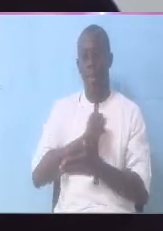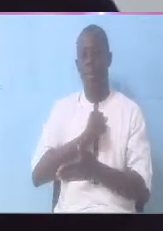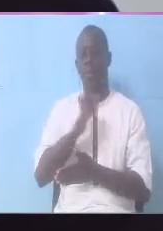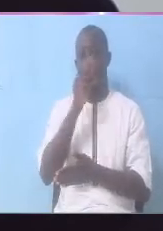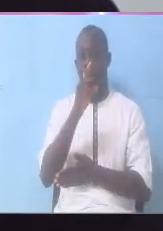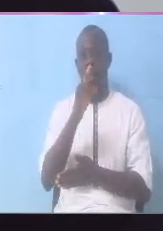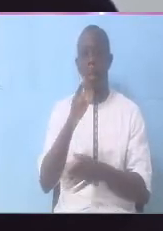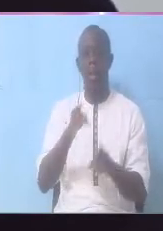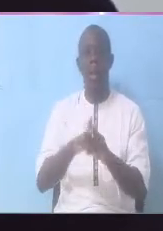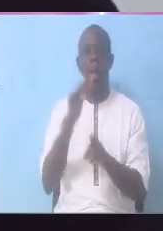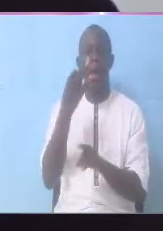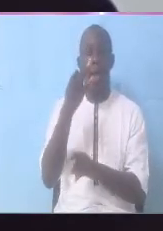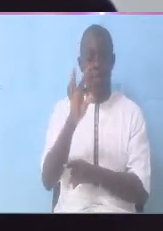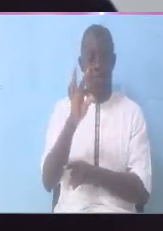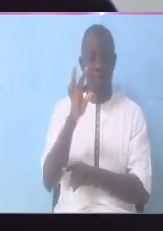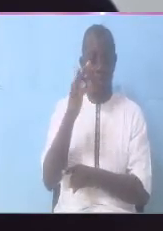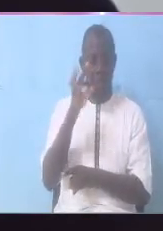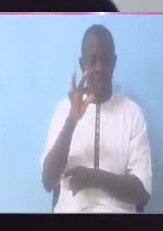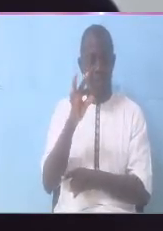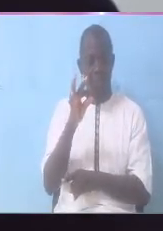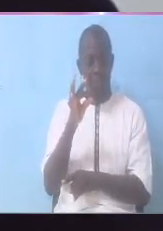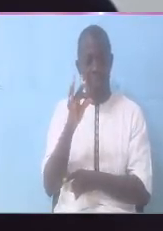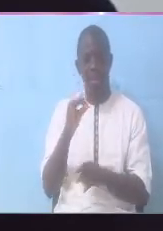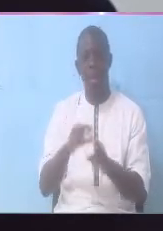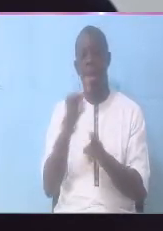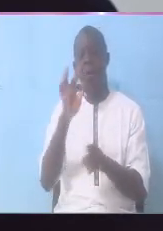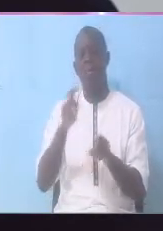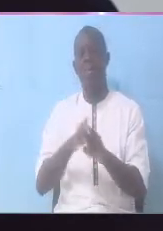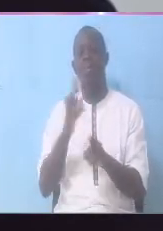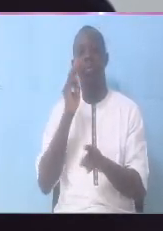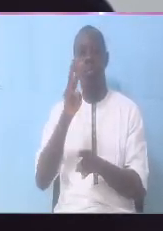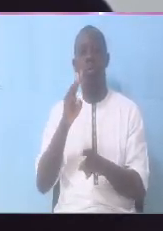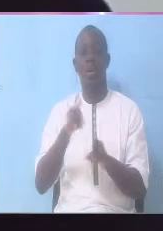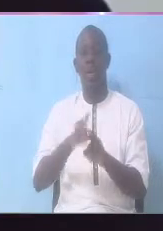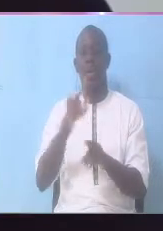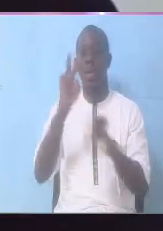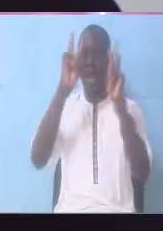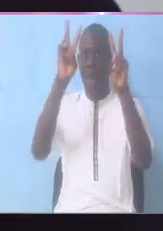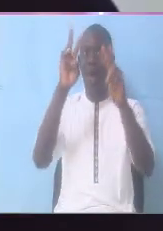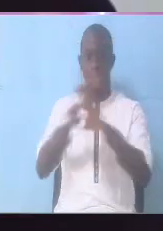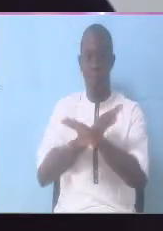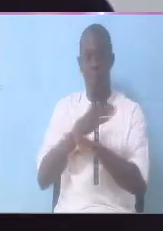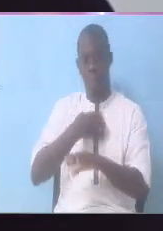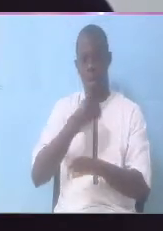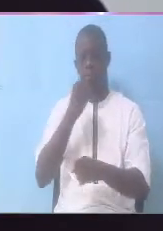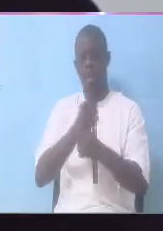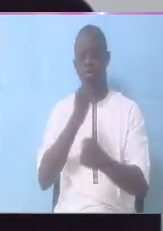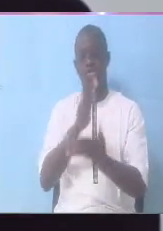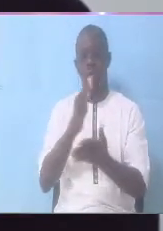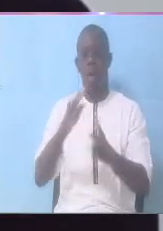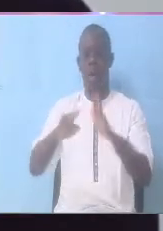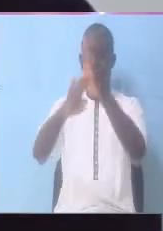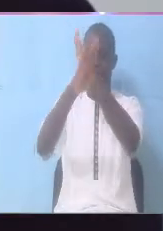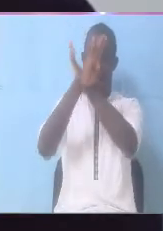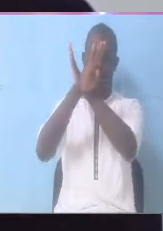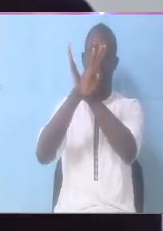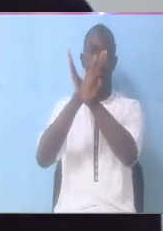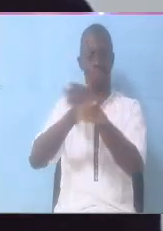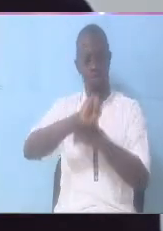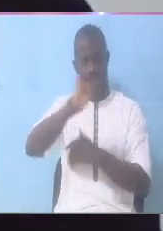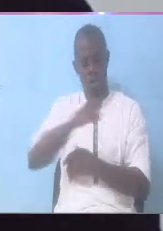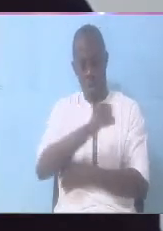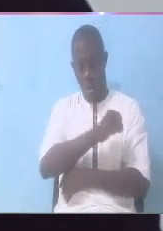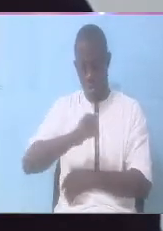coup, Yaya Jammeh wanted to disband the junglers because so many things were happening that he never gave instruction to.